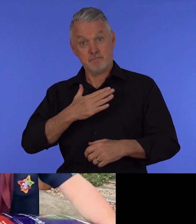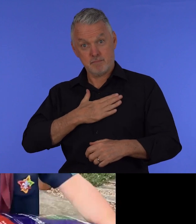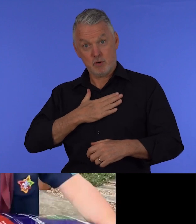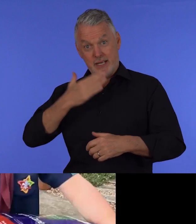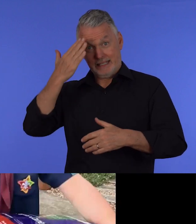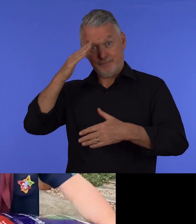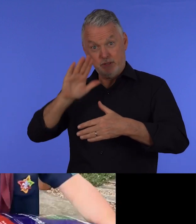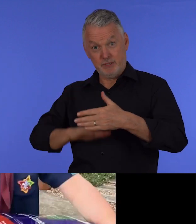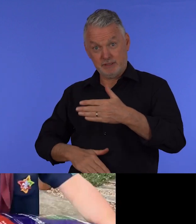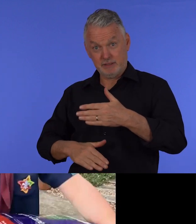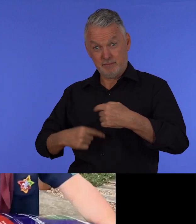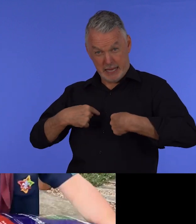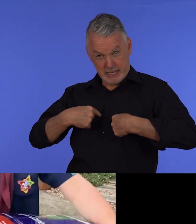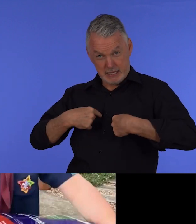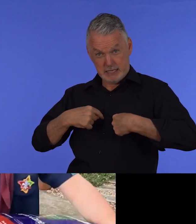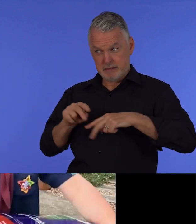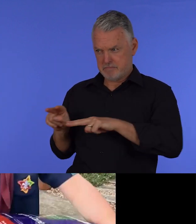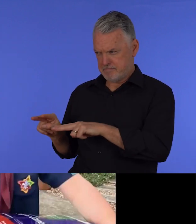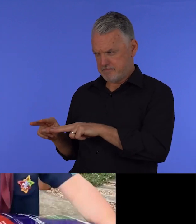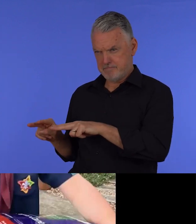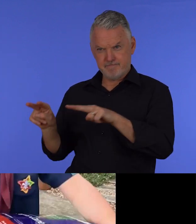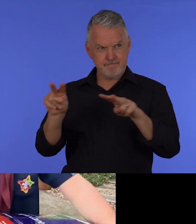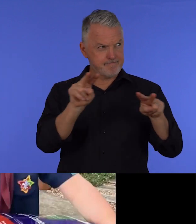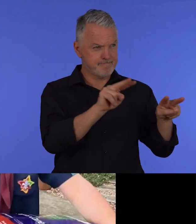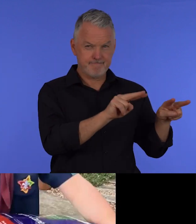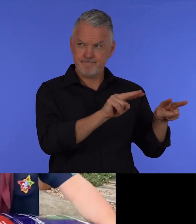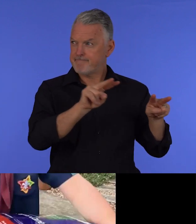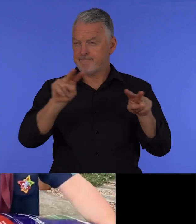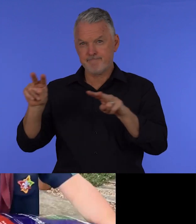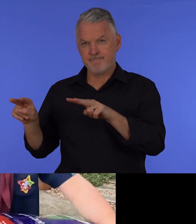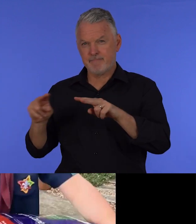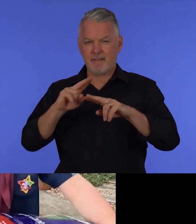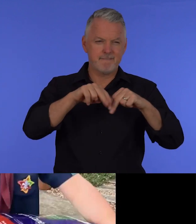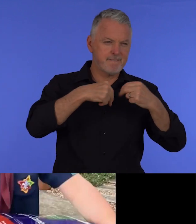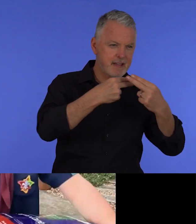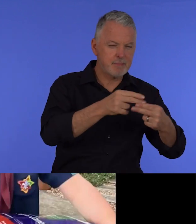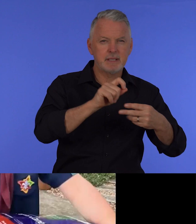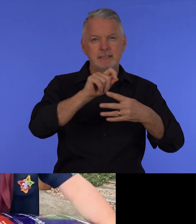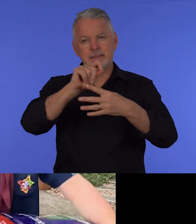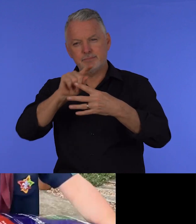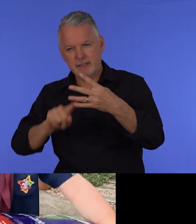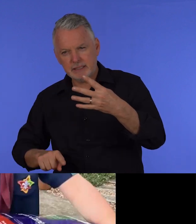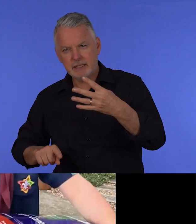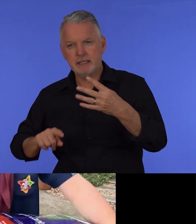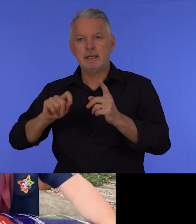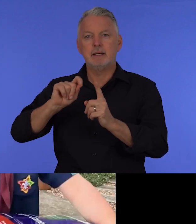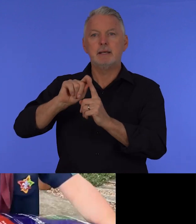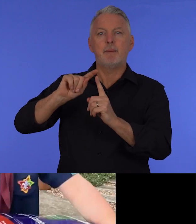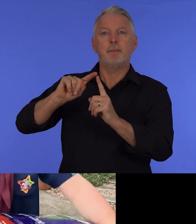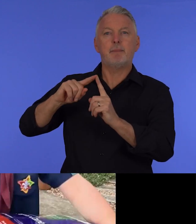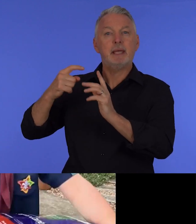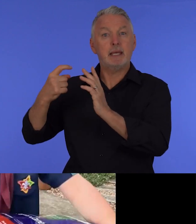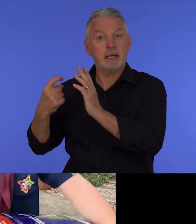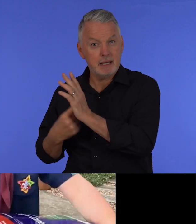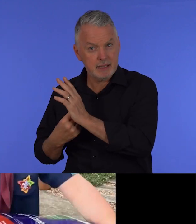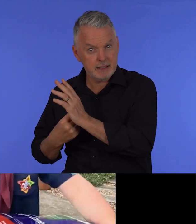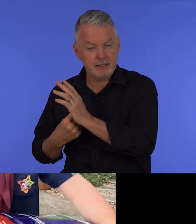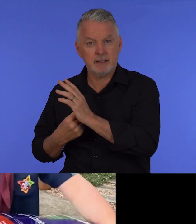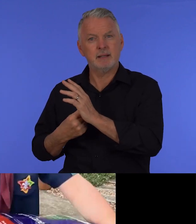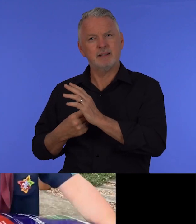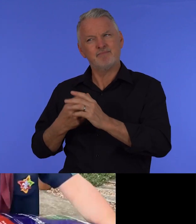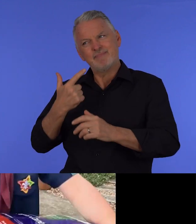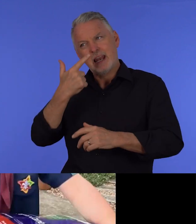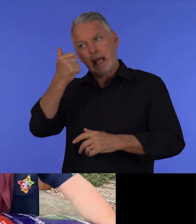From what my experience has been with families with disability and Will's peers